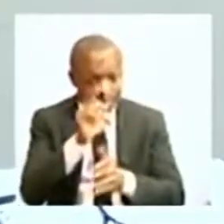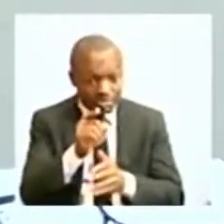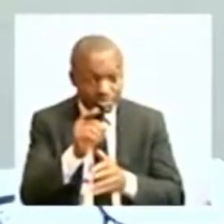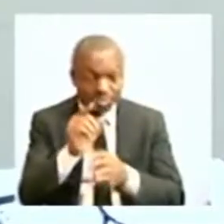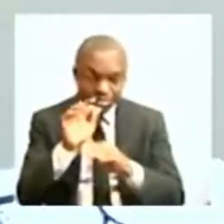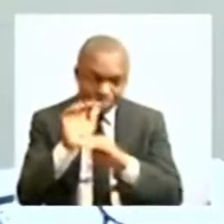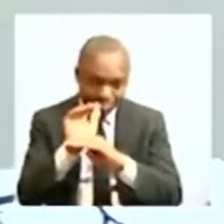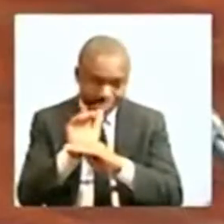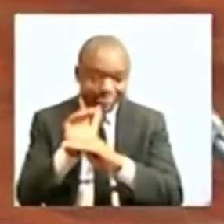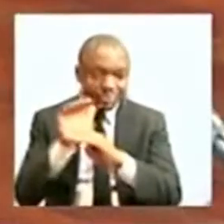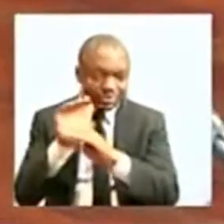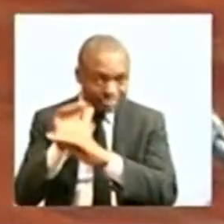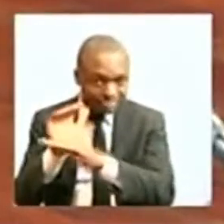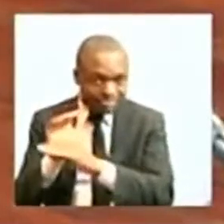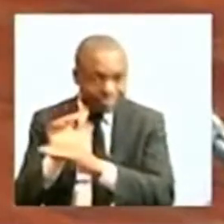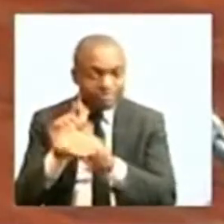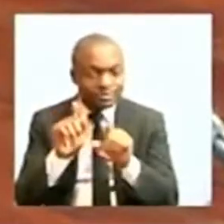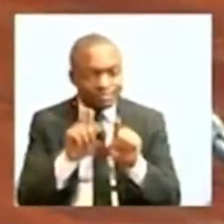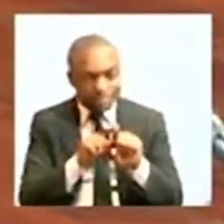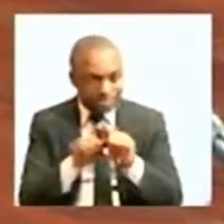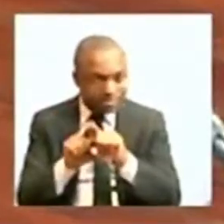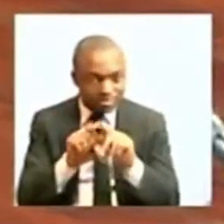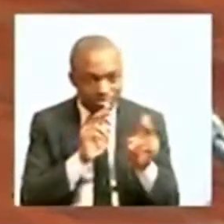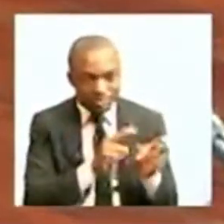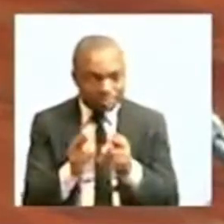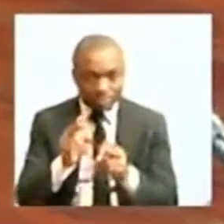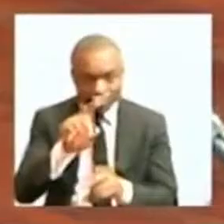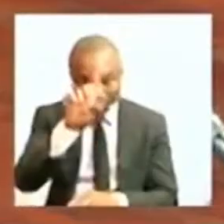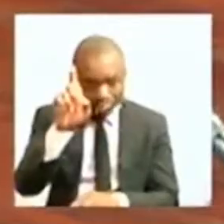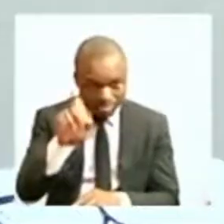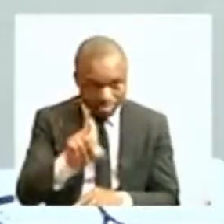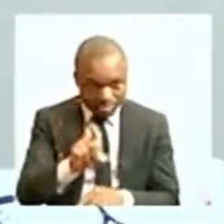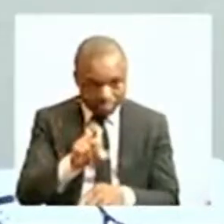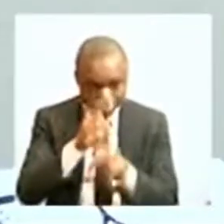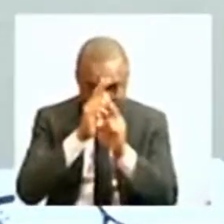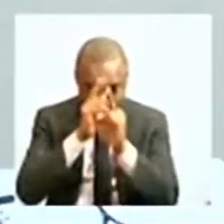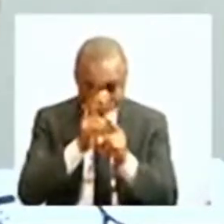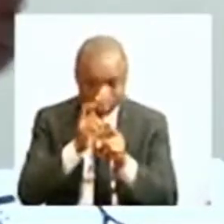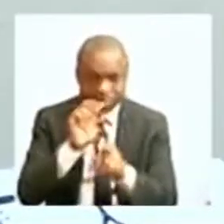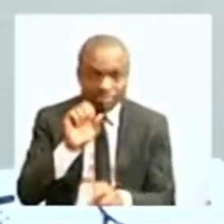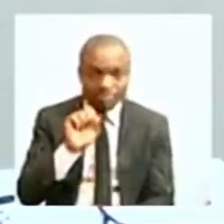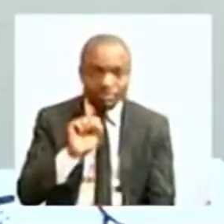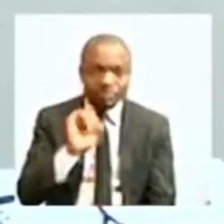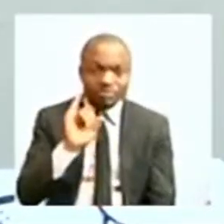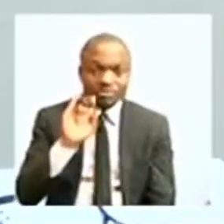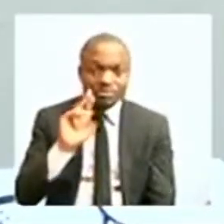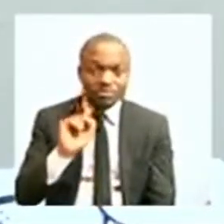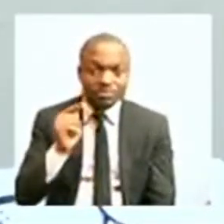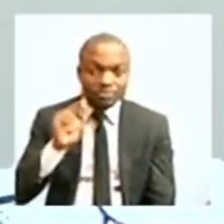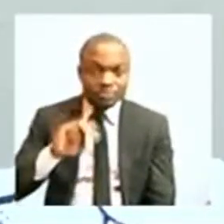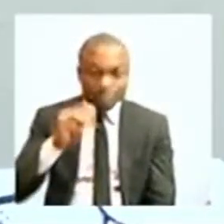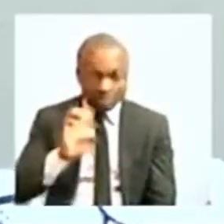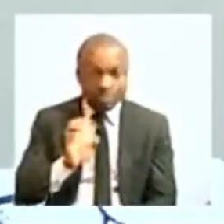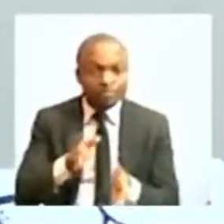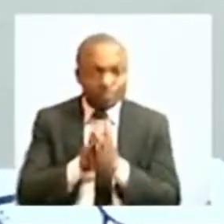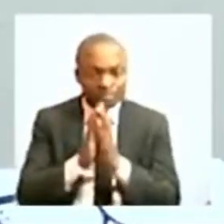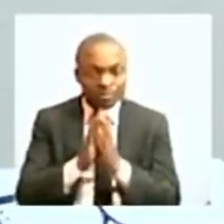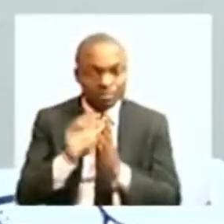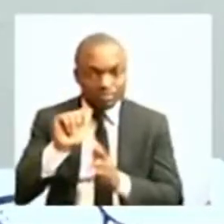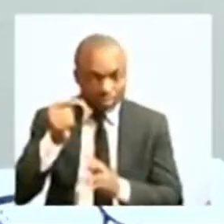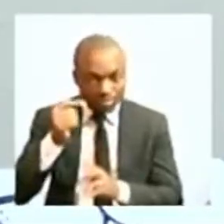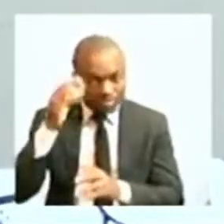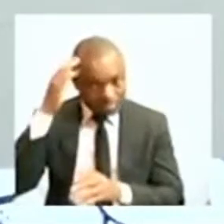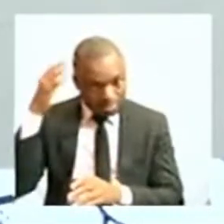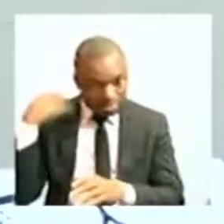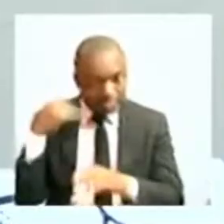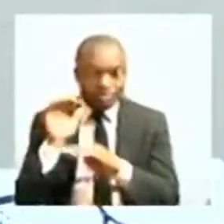some comments and also answer the question that came from Honorable Singombe. I will ask also the AG's office to make some